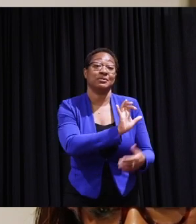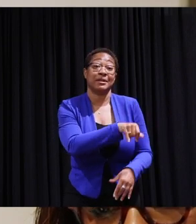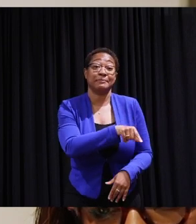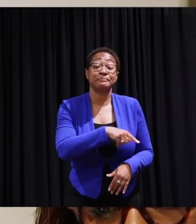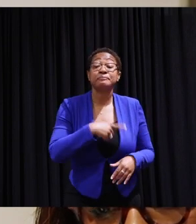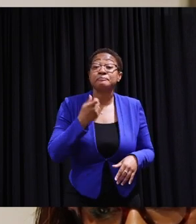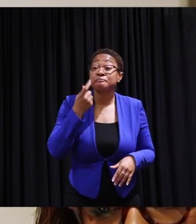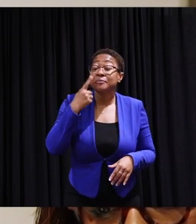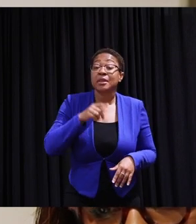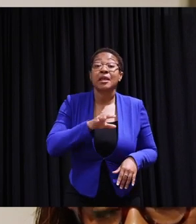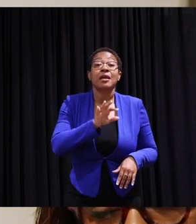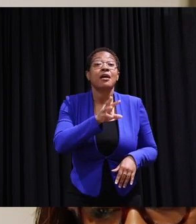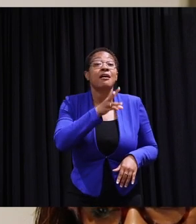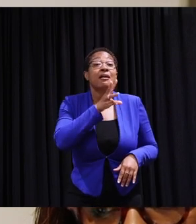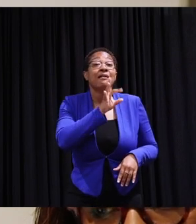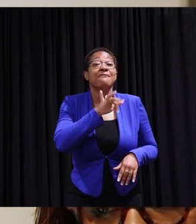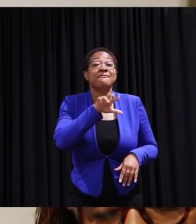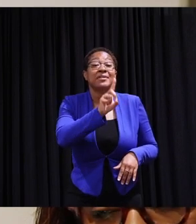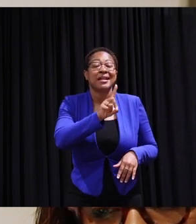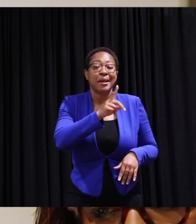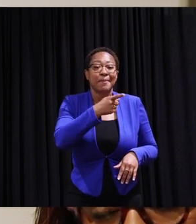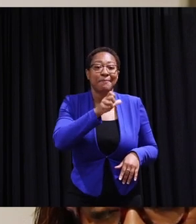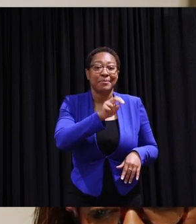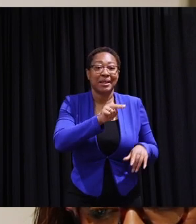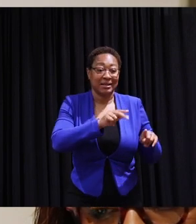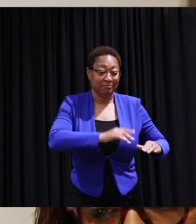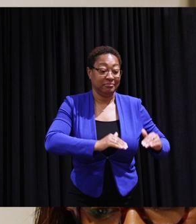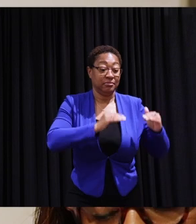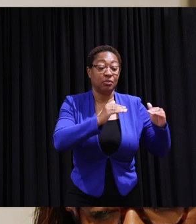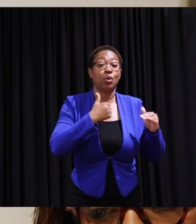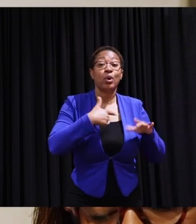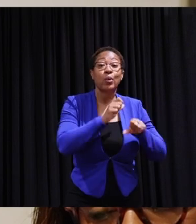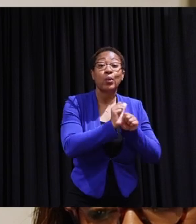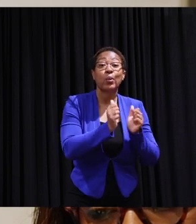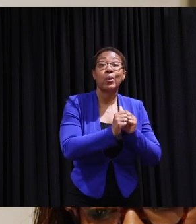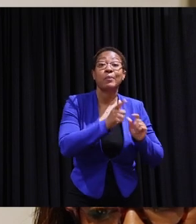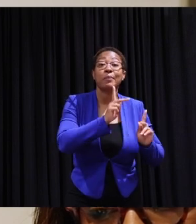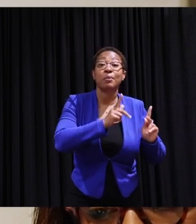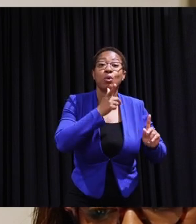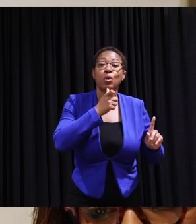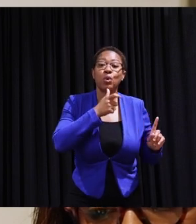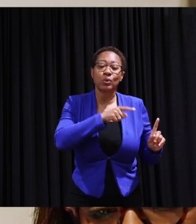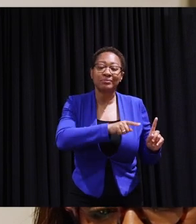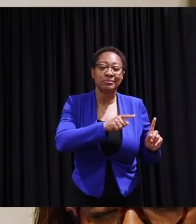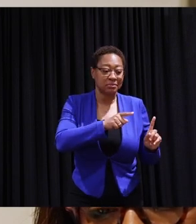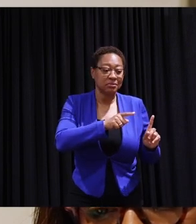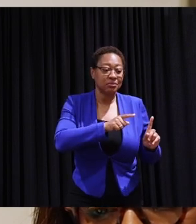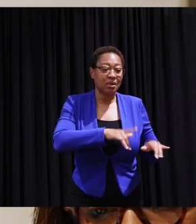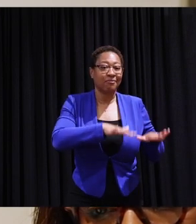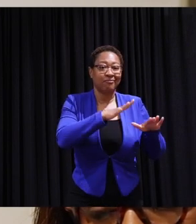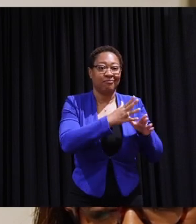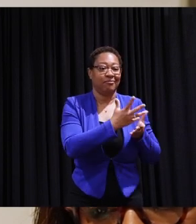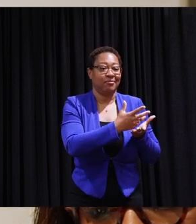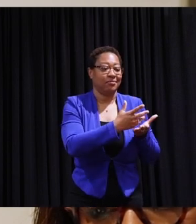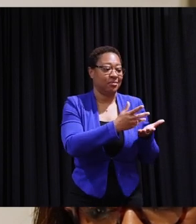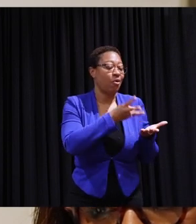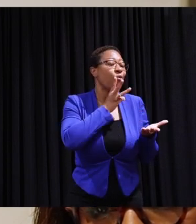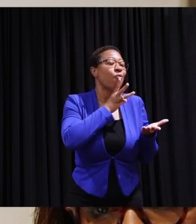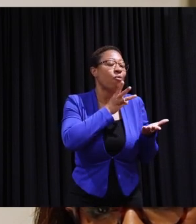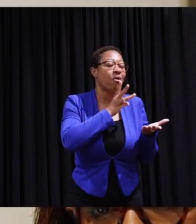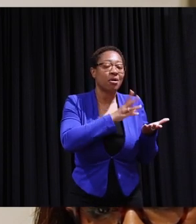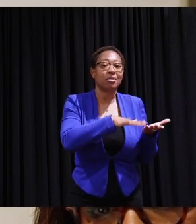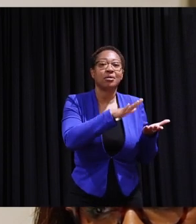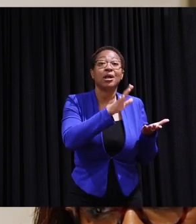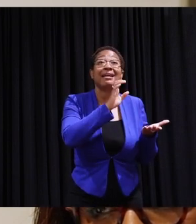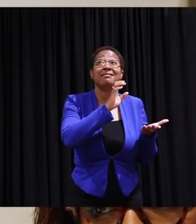example, in floodplains, right now, toxic mold, we're working with people that were flooded out 16 months ago on the east